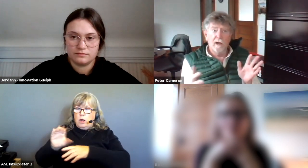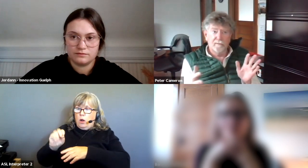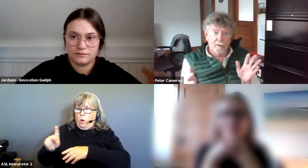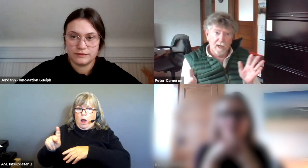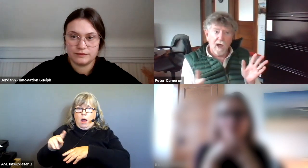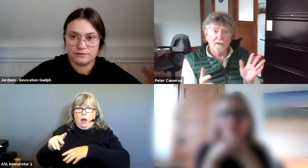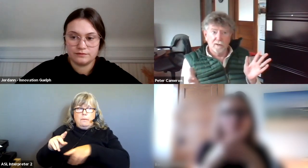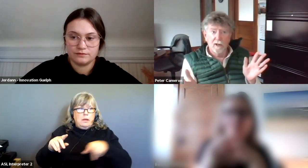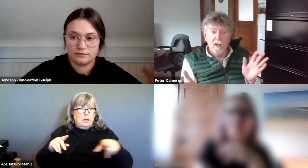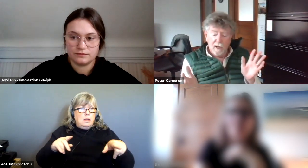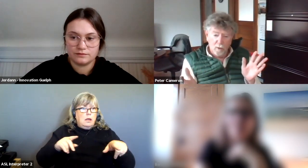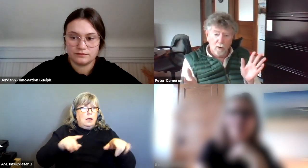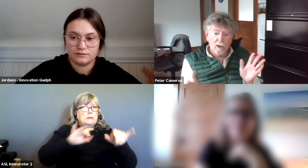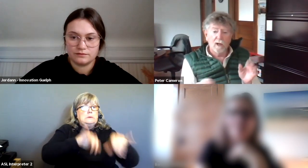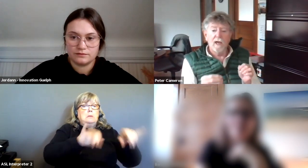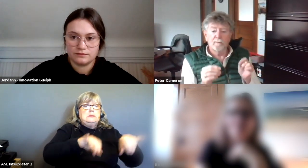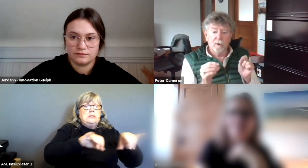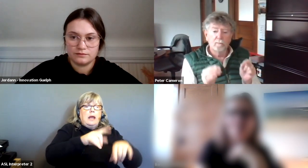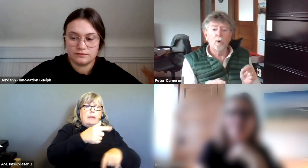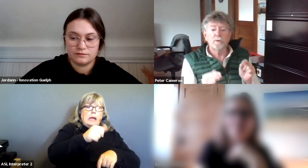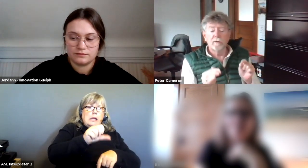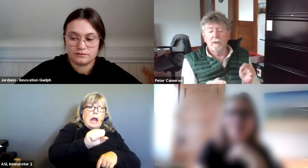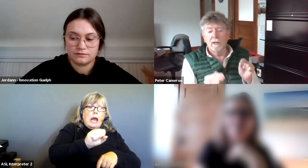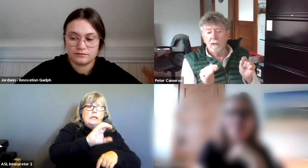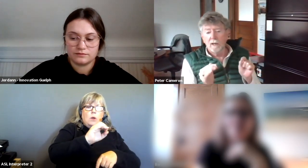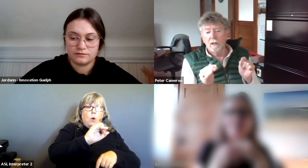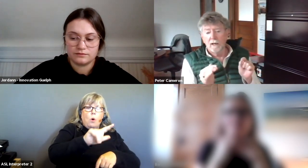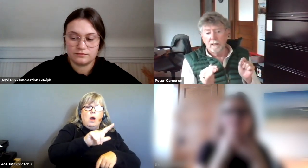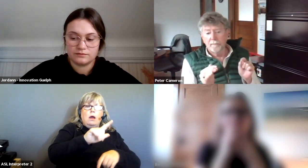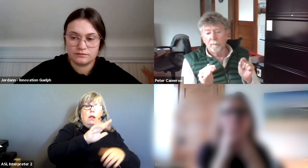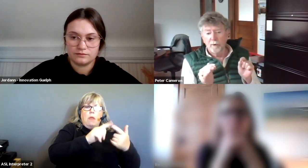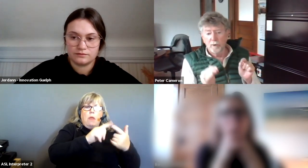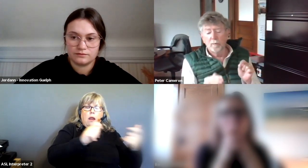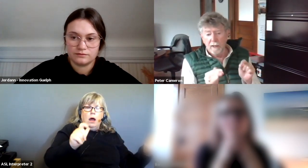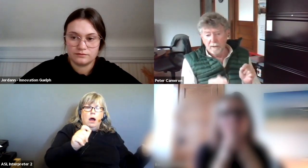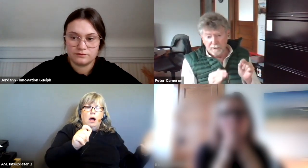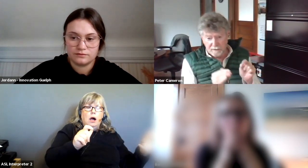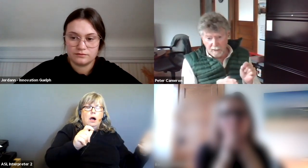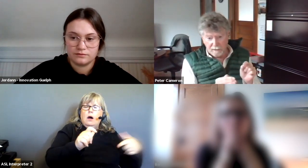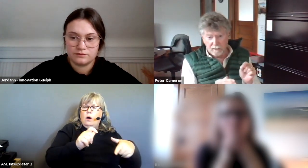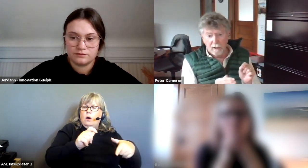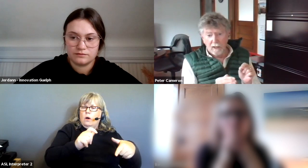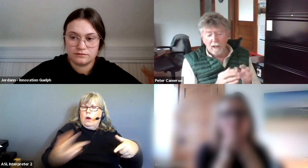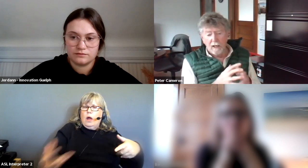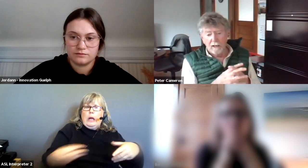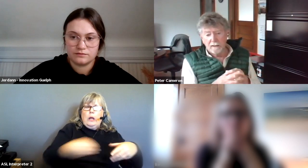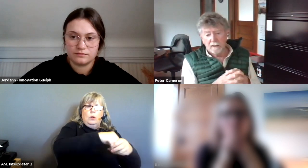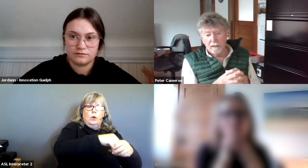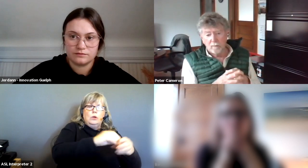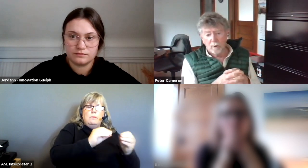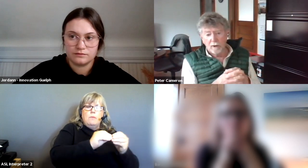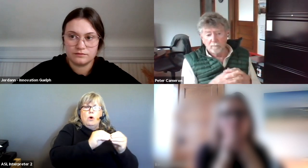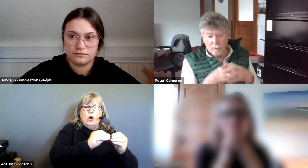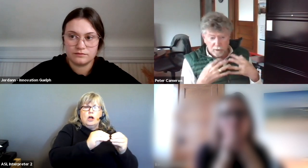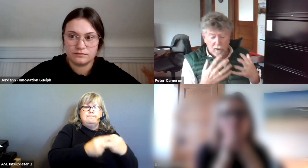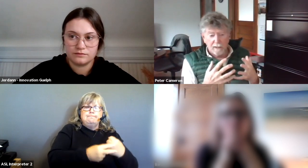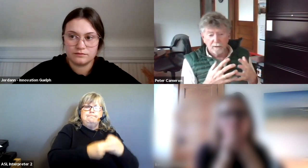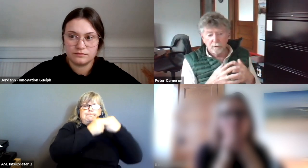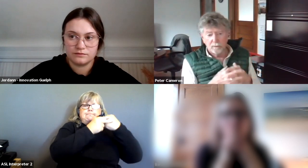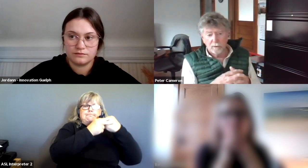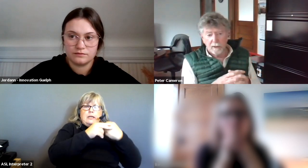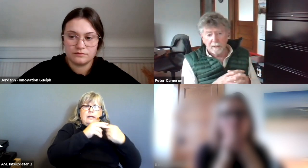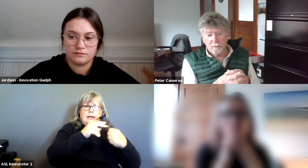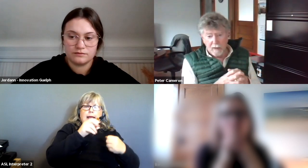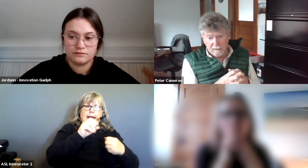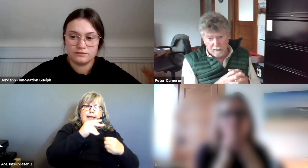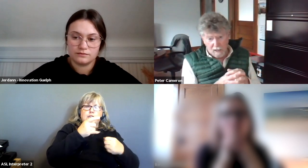pull away from gas and oil and promote the renewable energy sector. And we're trying